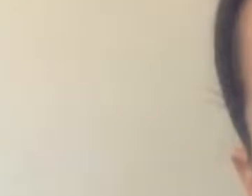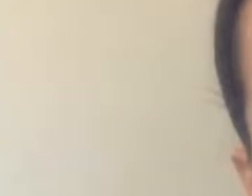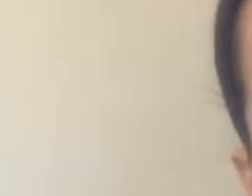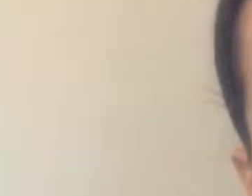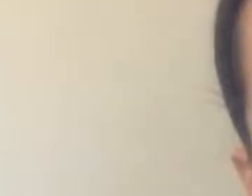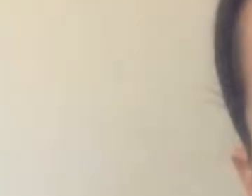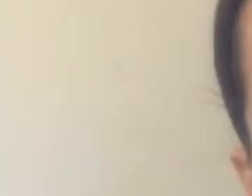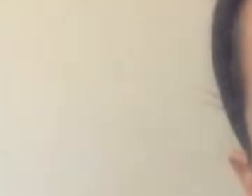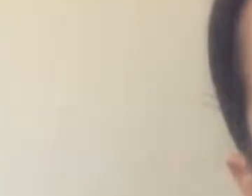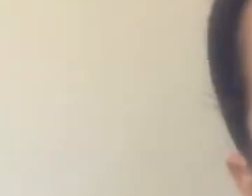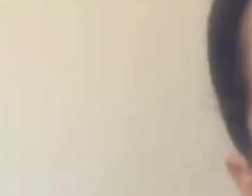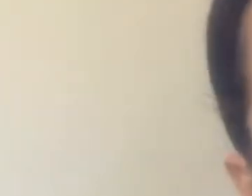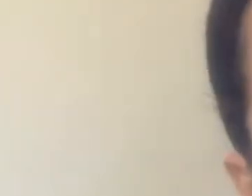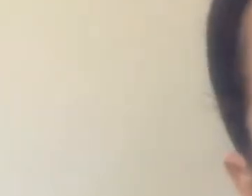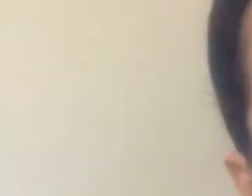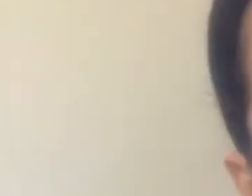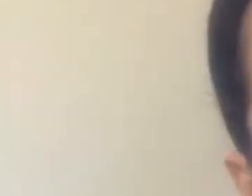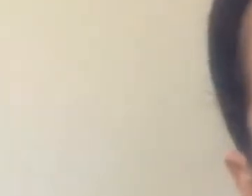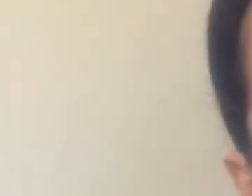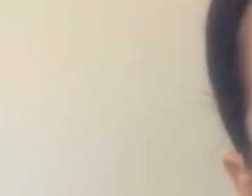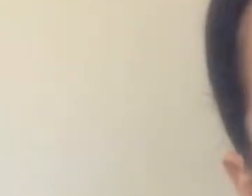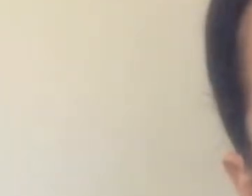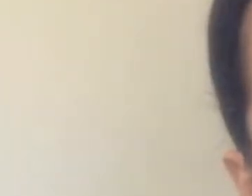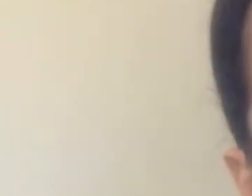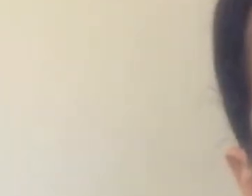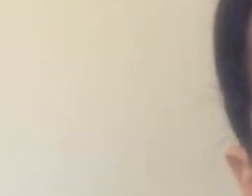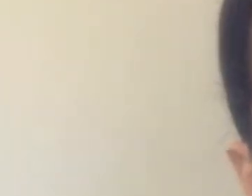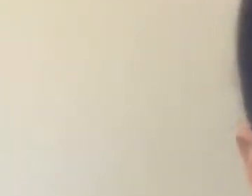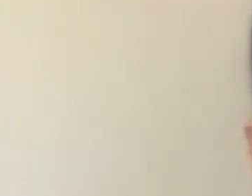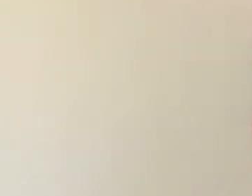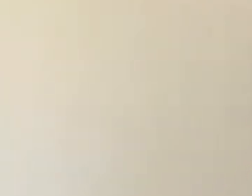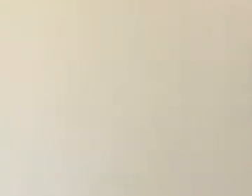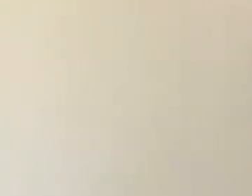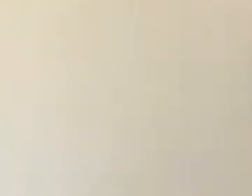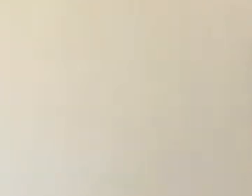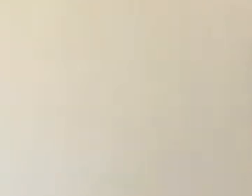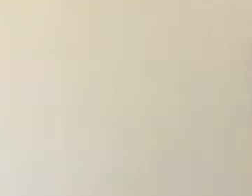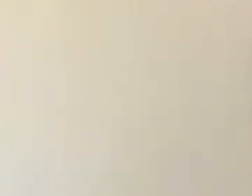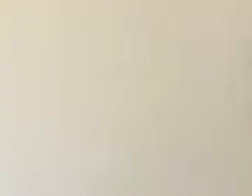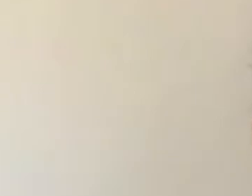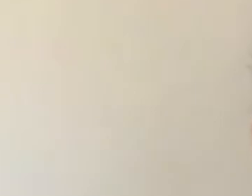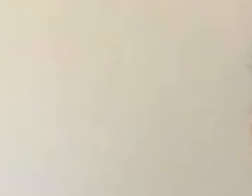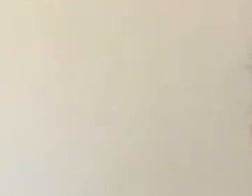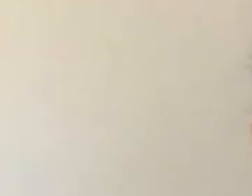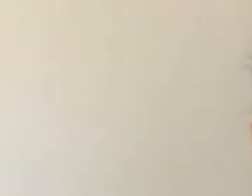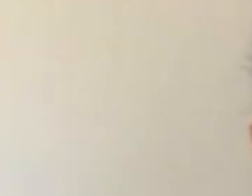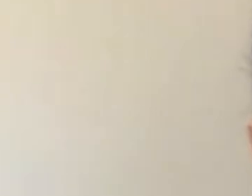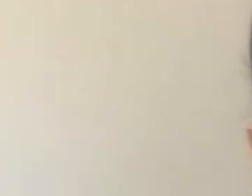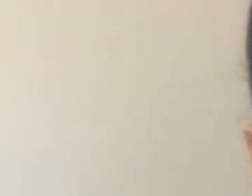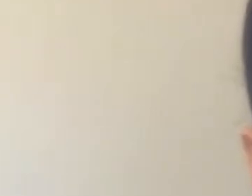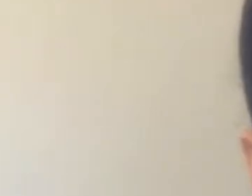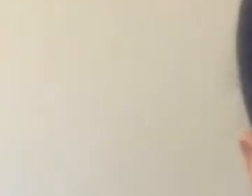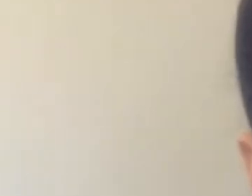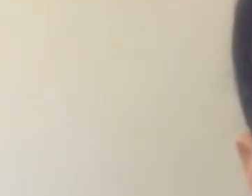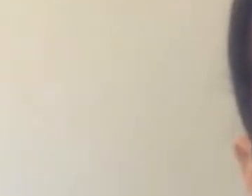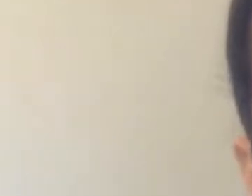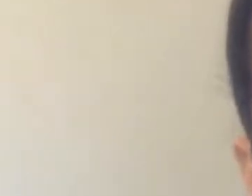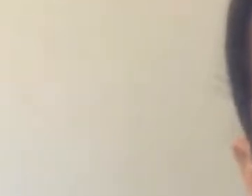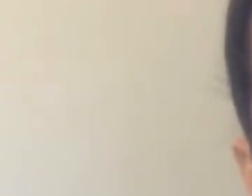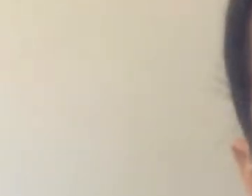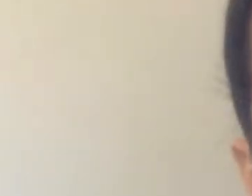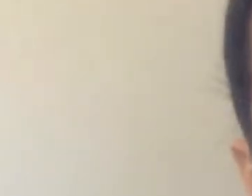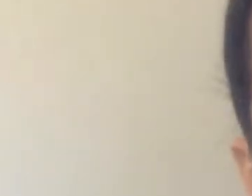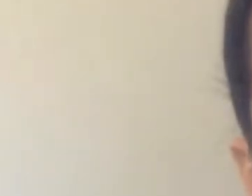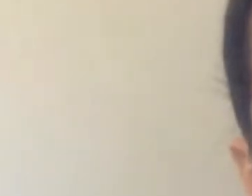at about 60 cases per day, which is, if you're looking at our population, that's about 68 per